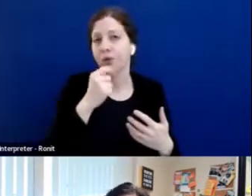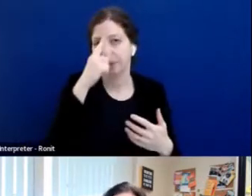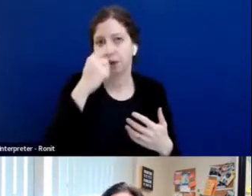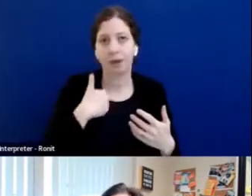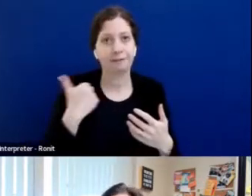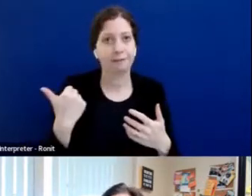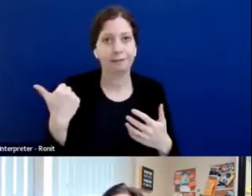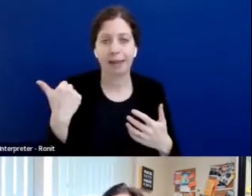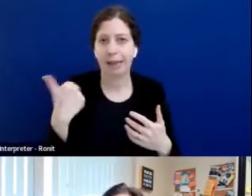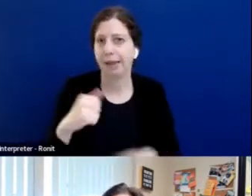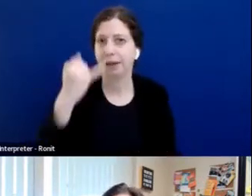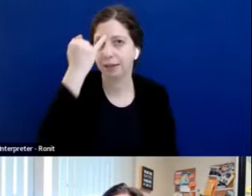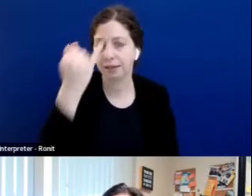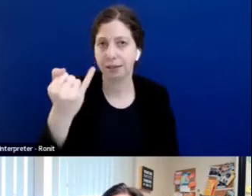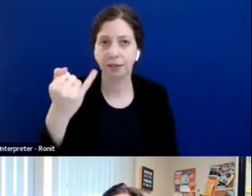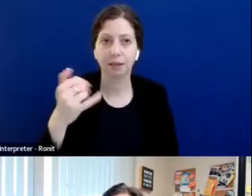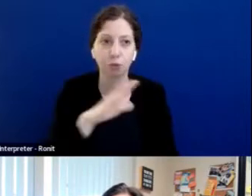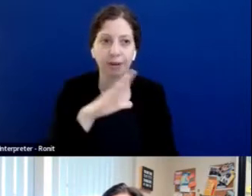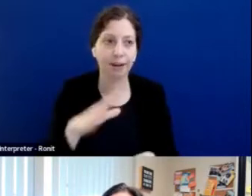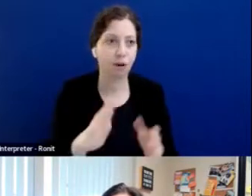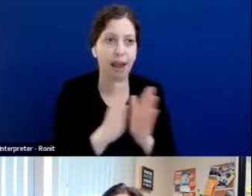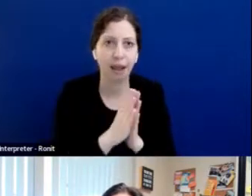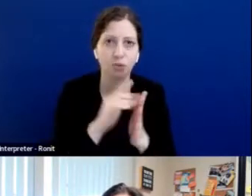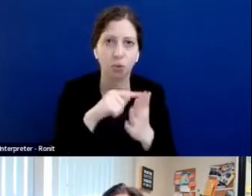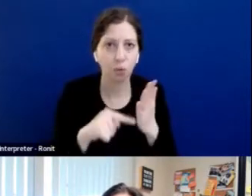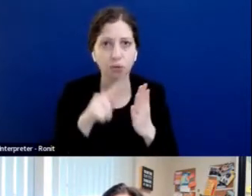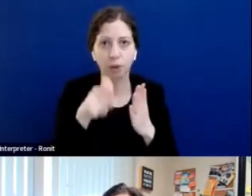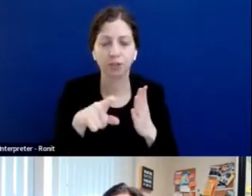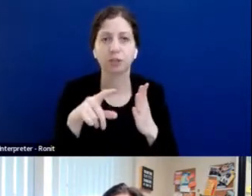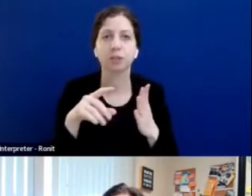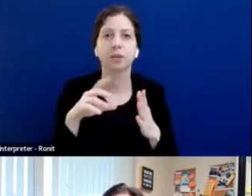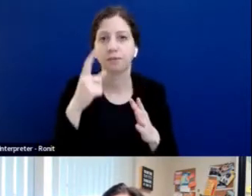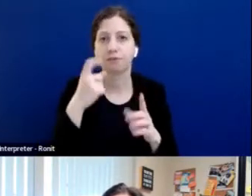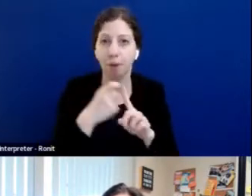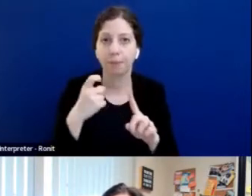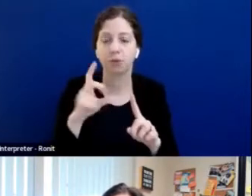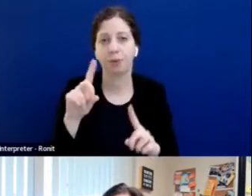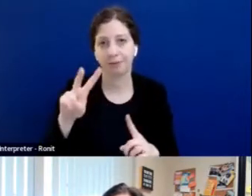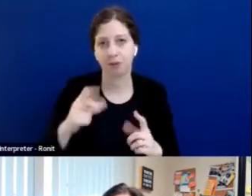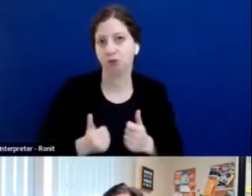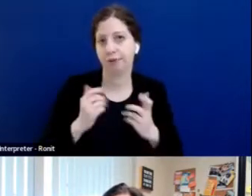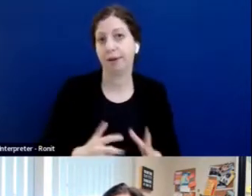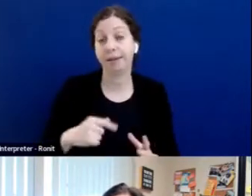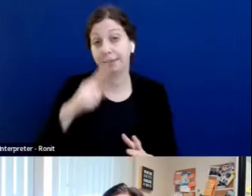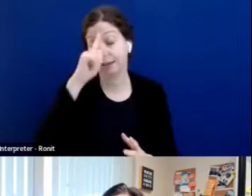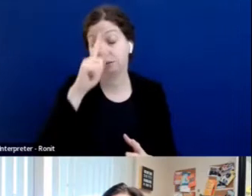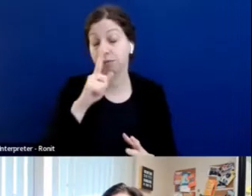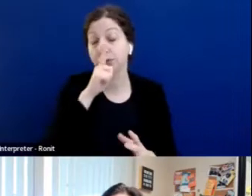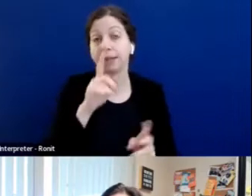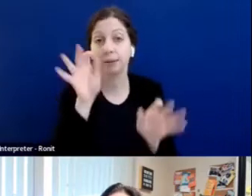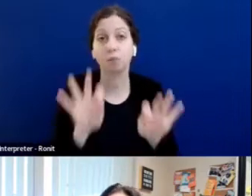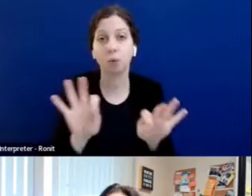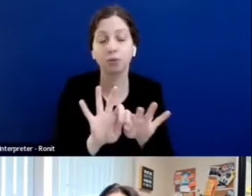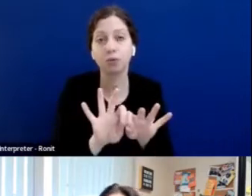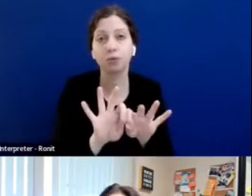any idea. I've never asked those questions among domestic violence survivors, but I think it would be very, very important to